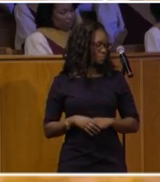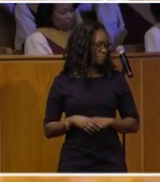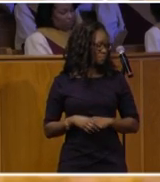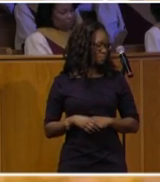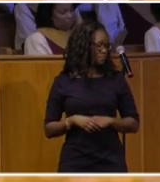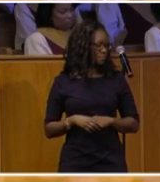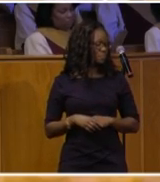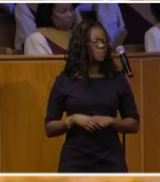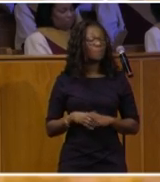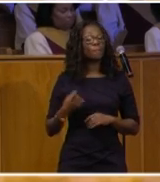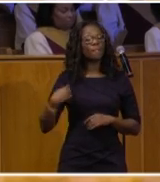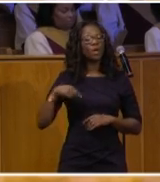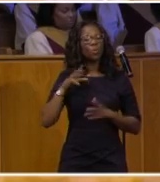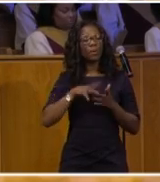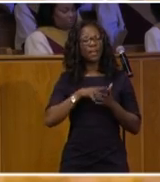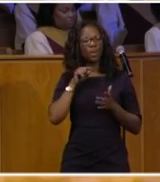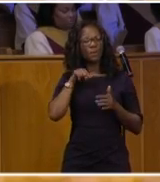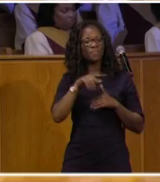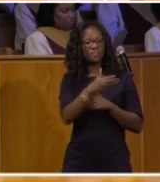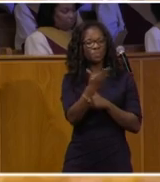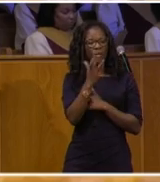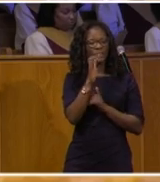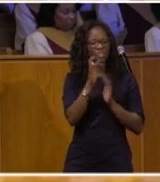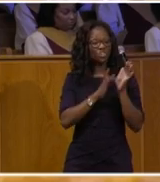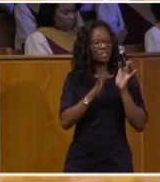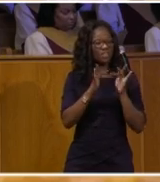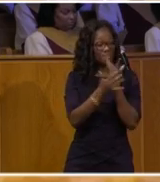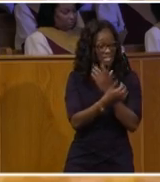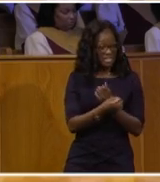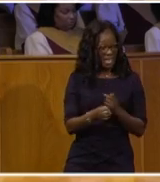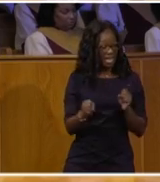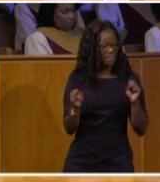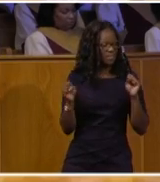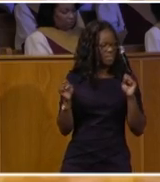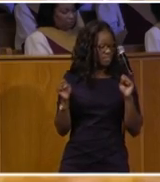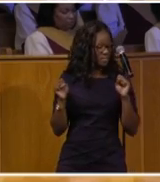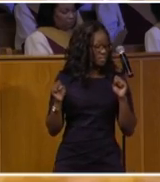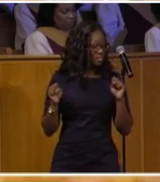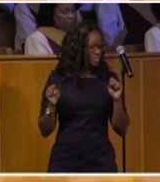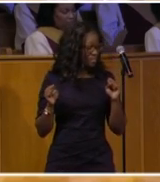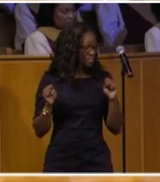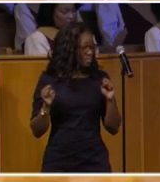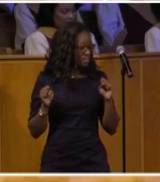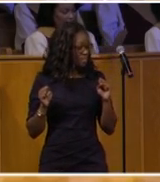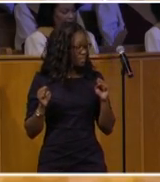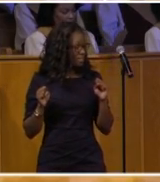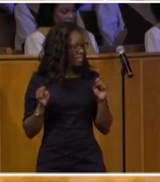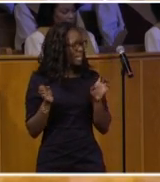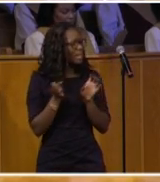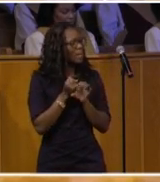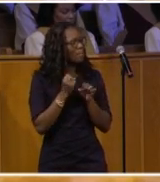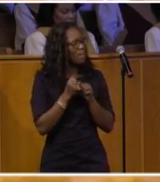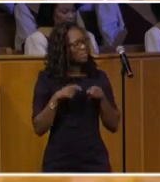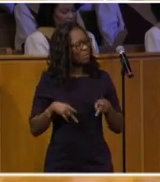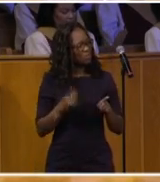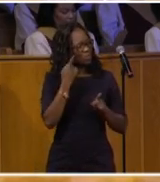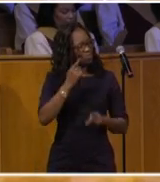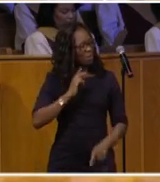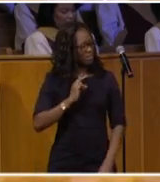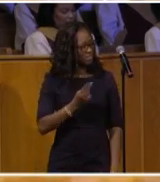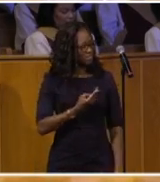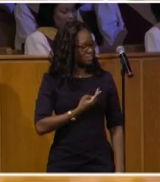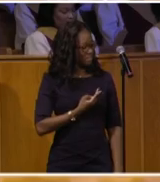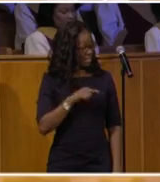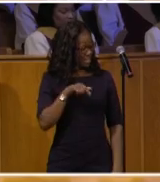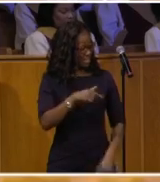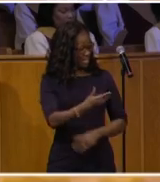Yeah. We learned this morning that Jesus saves. He made a way.